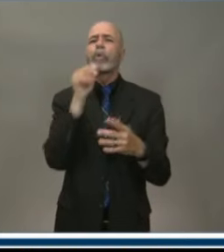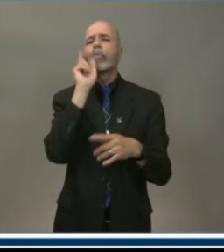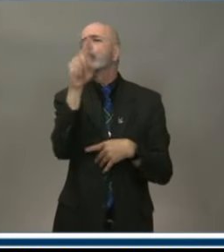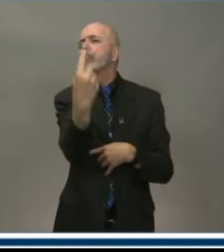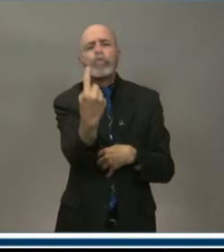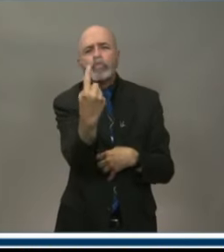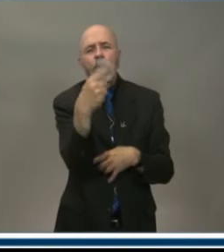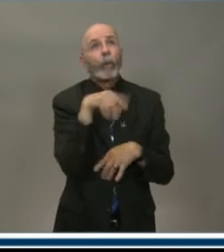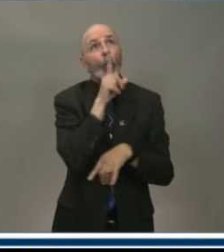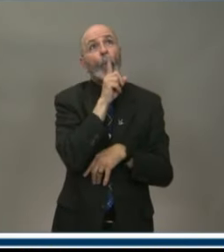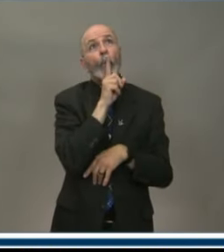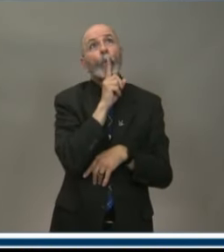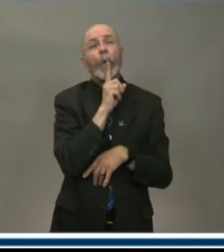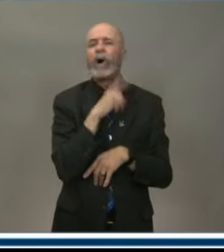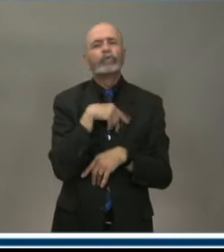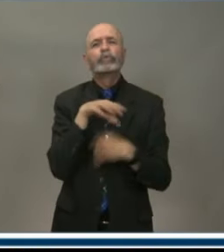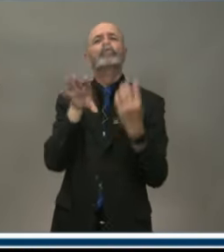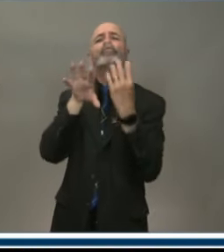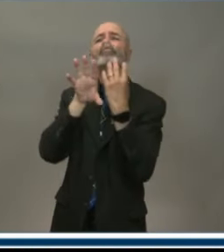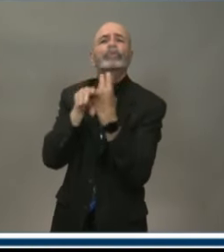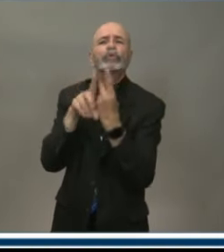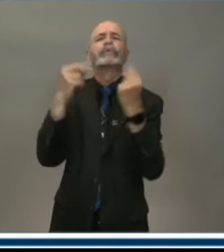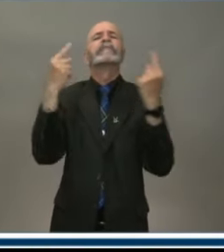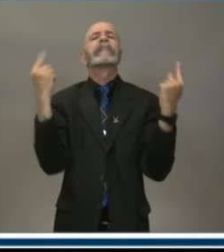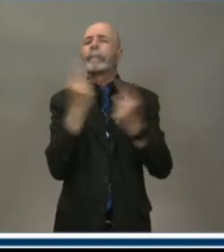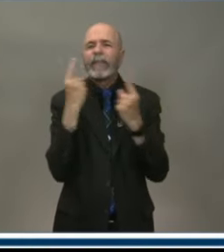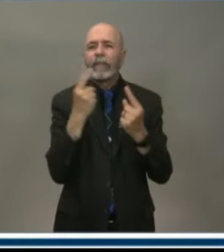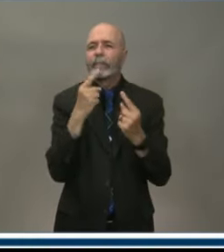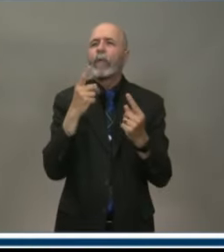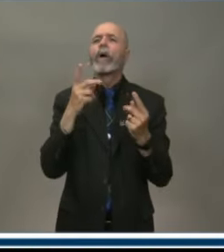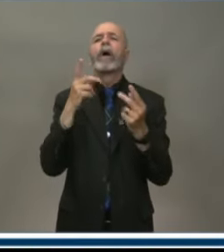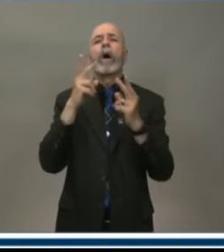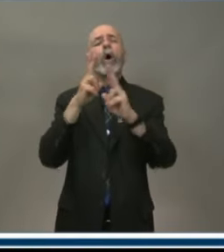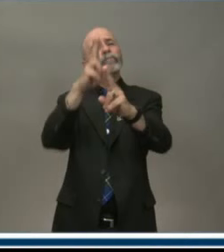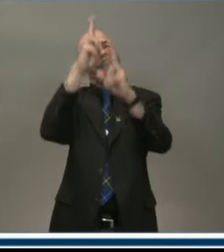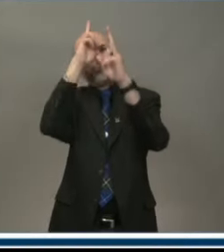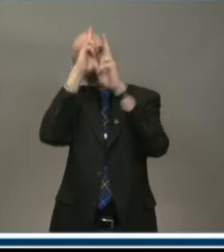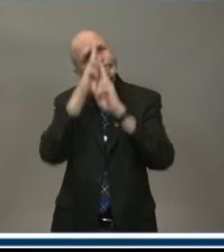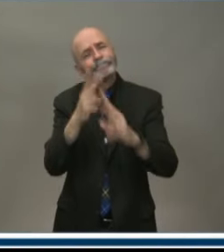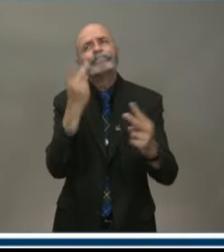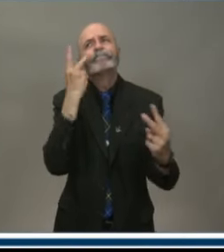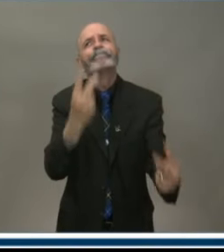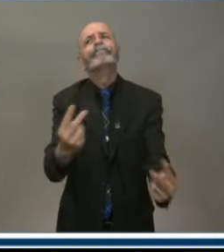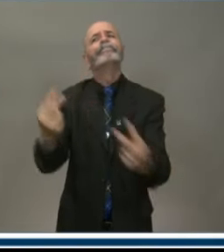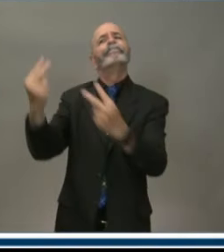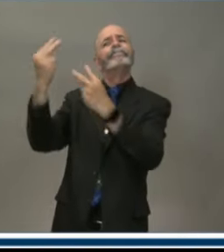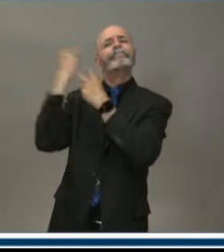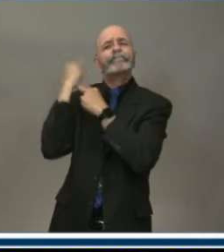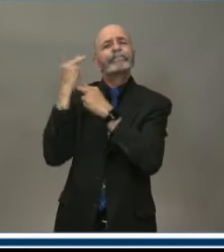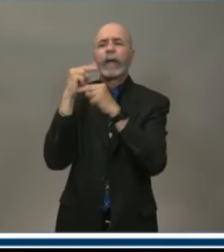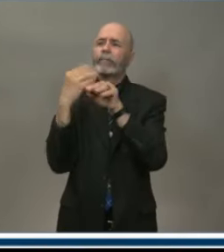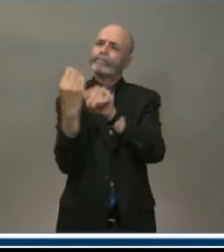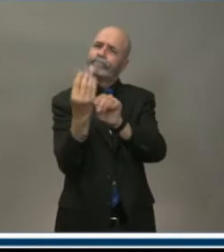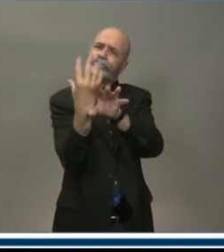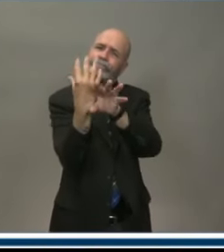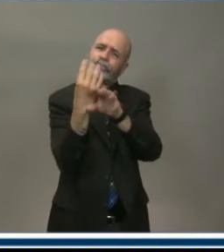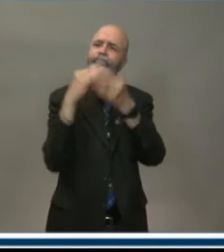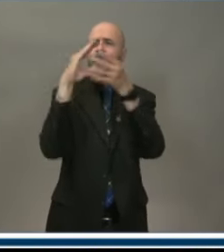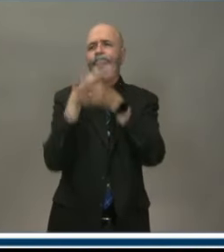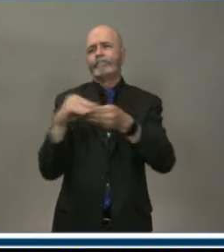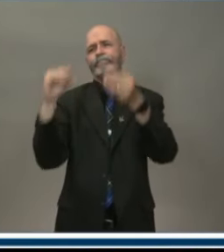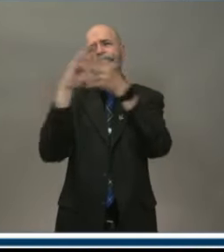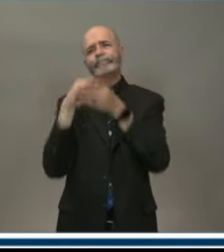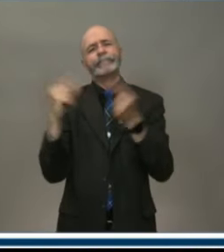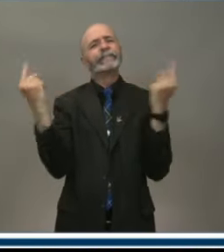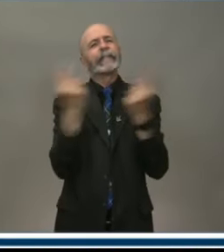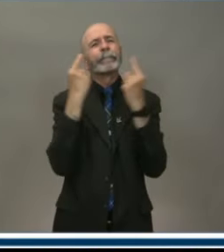Do mourn, honor, and remember, but do it virtually. Do help someone in your community who, because of age